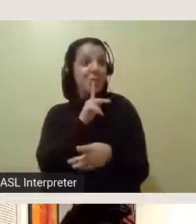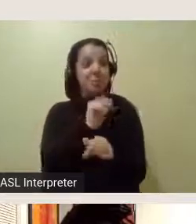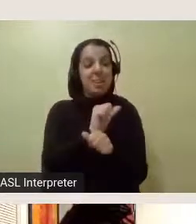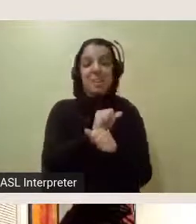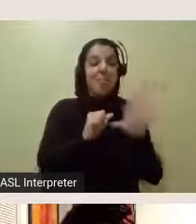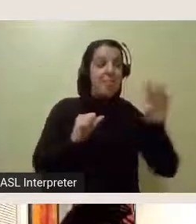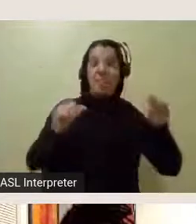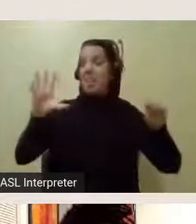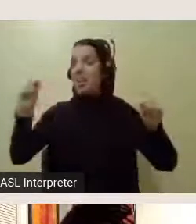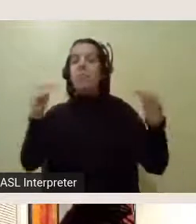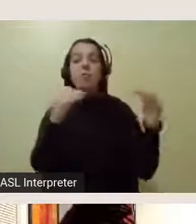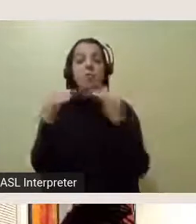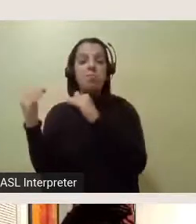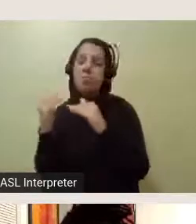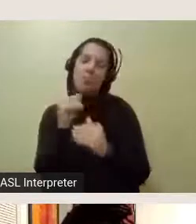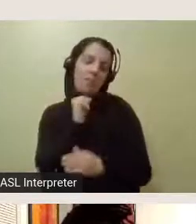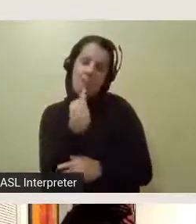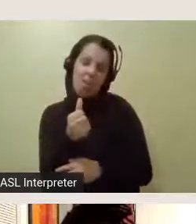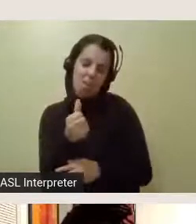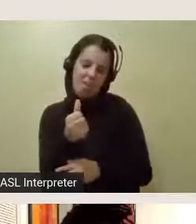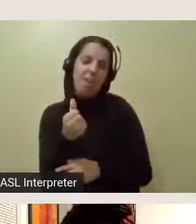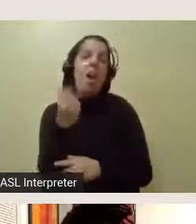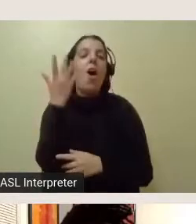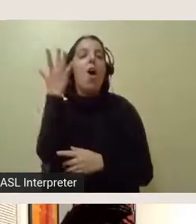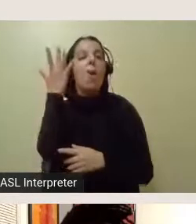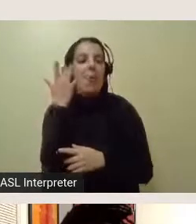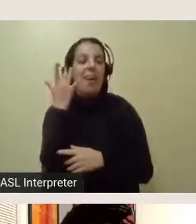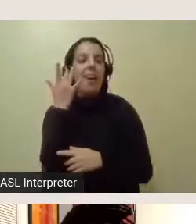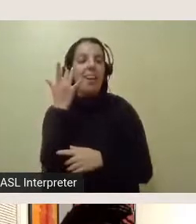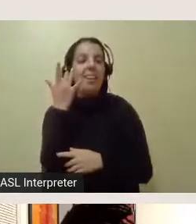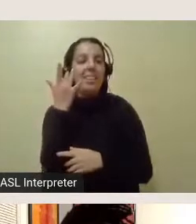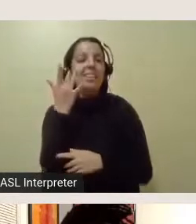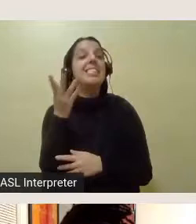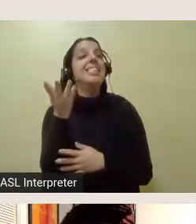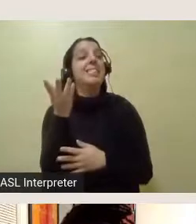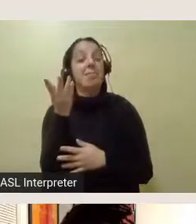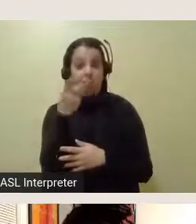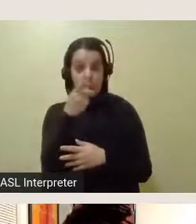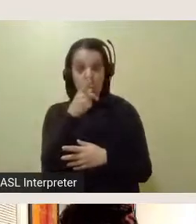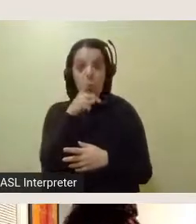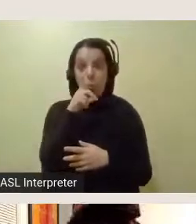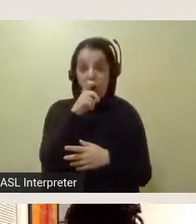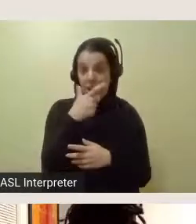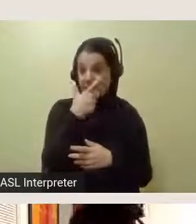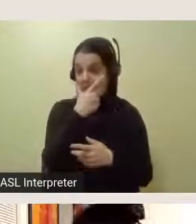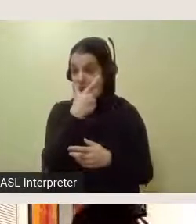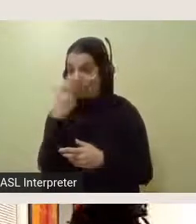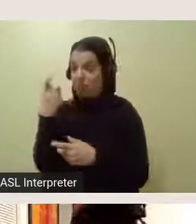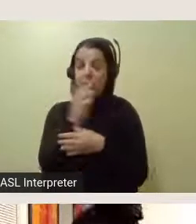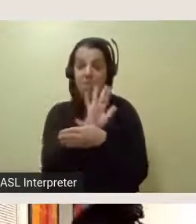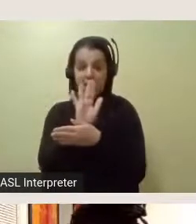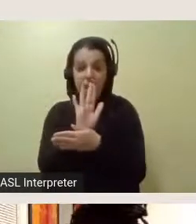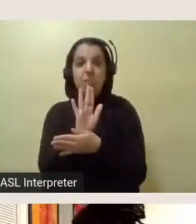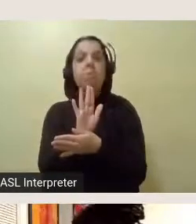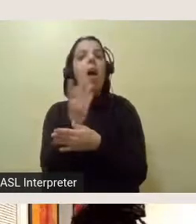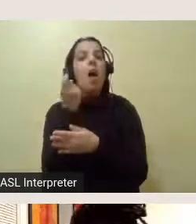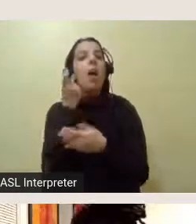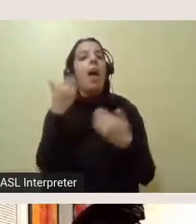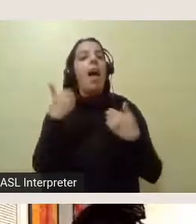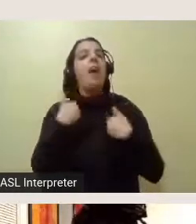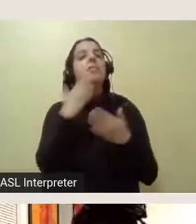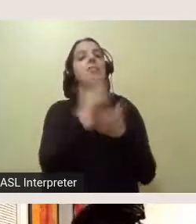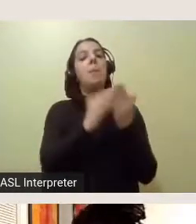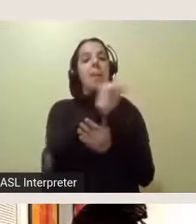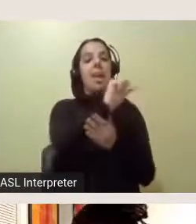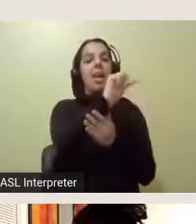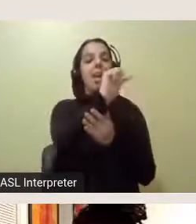kind of interesting because as we were editing, as you guys have watched the film, there's obviously some Asian Americans that were really strongly in support of the